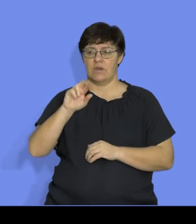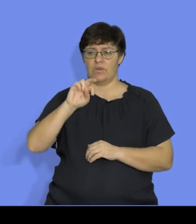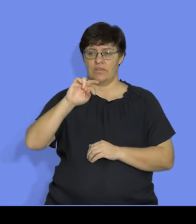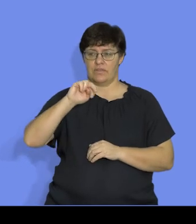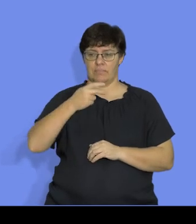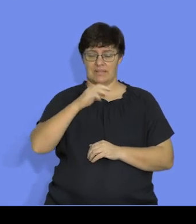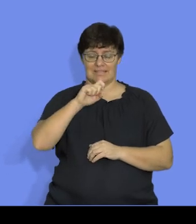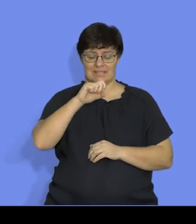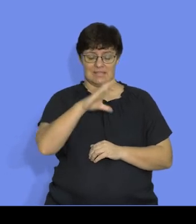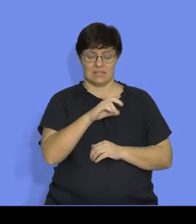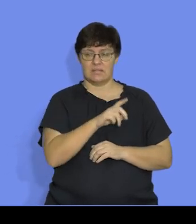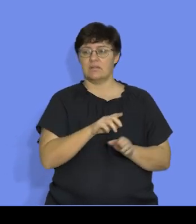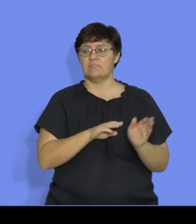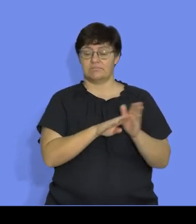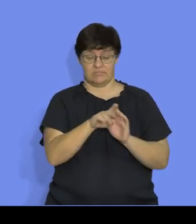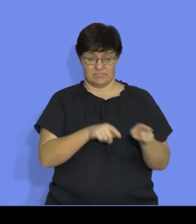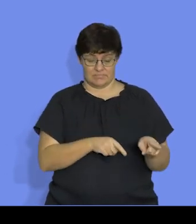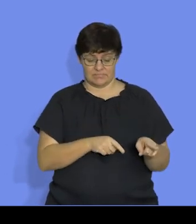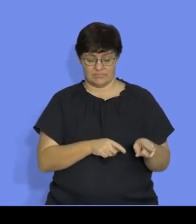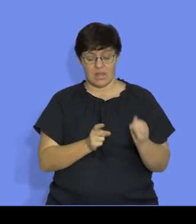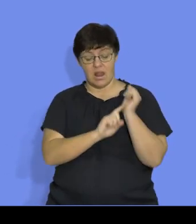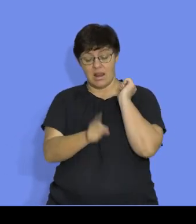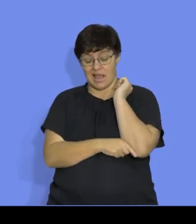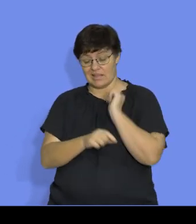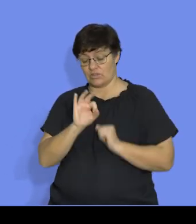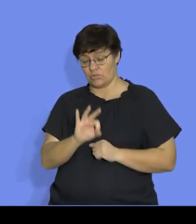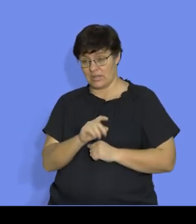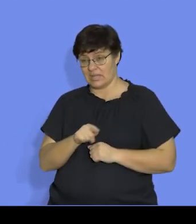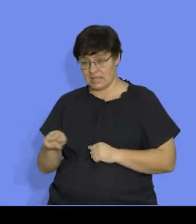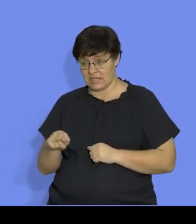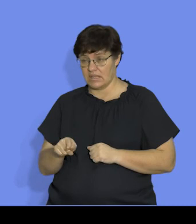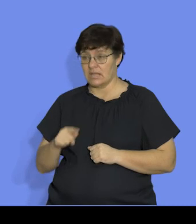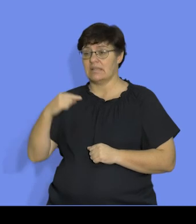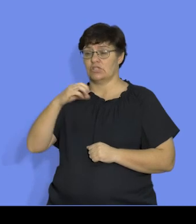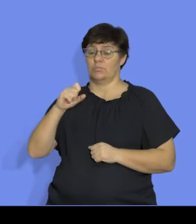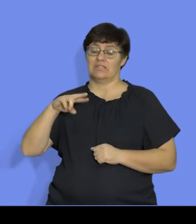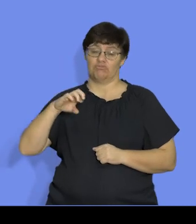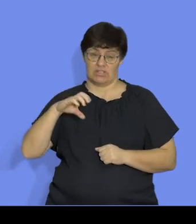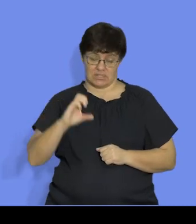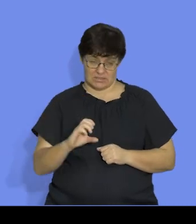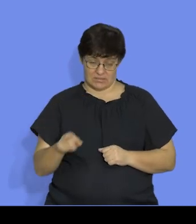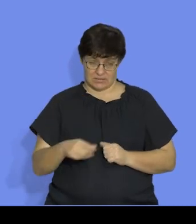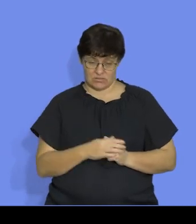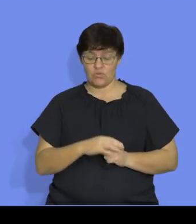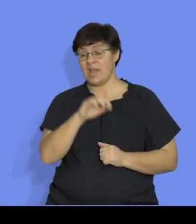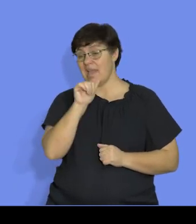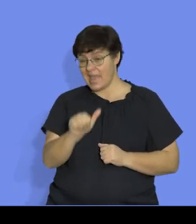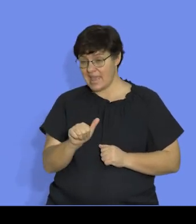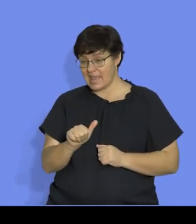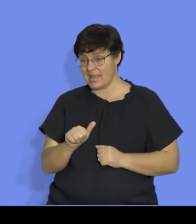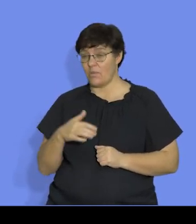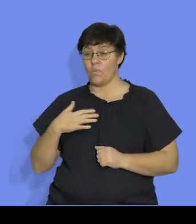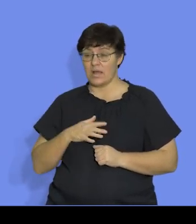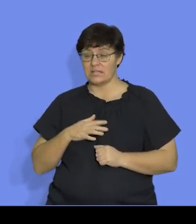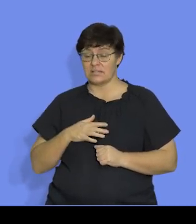progression, and the last 3 terms form a geometric progression. So A is asking me to